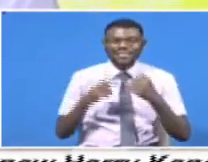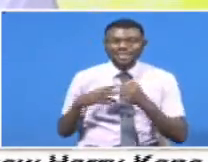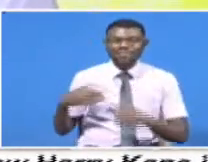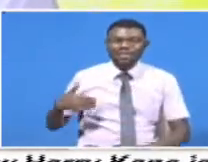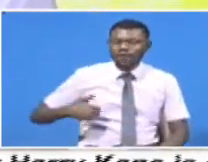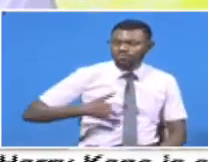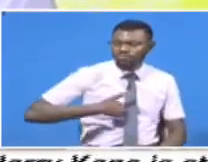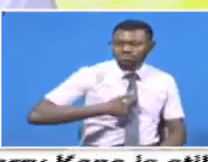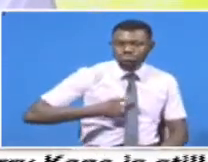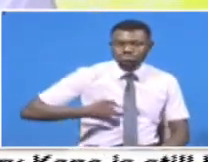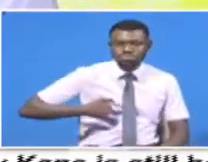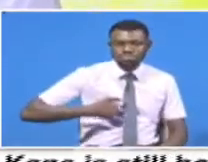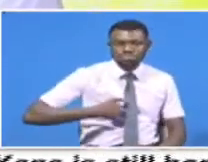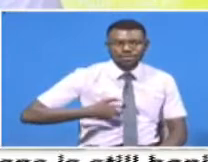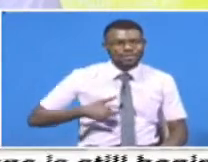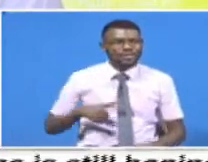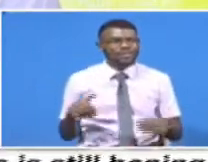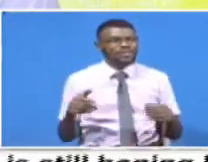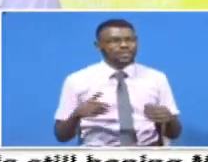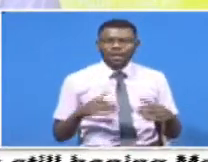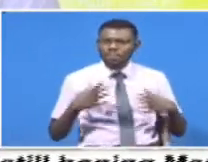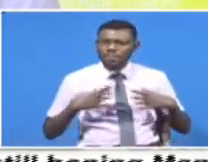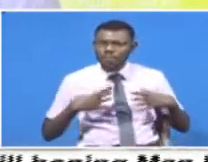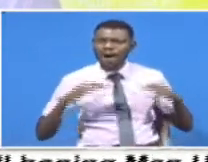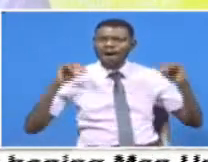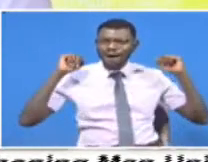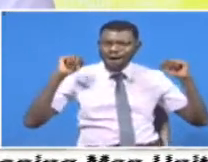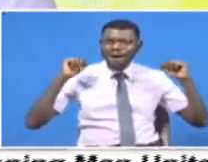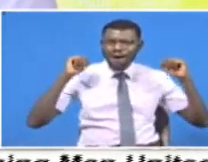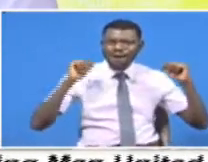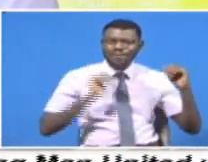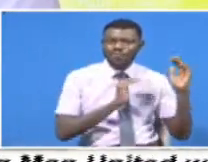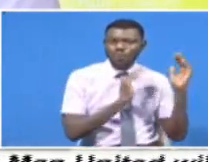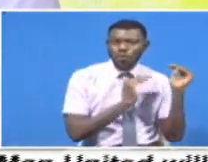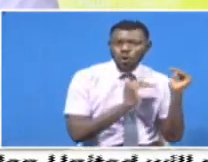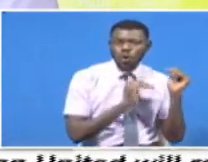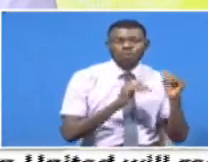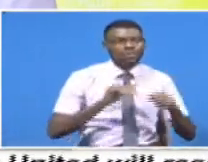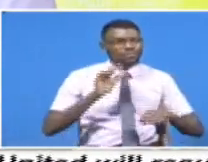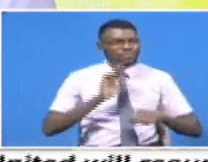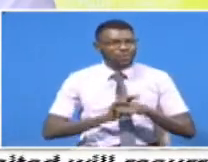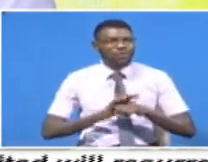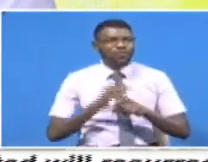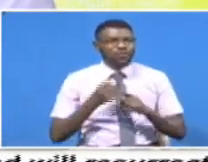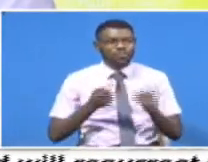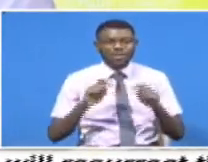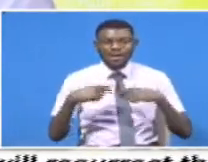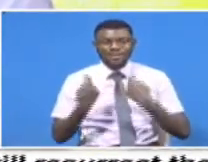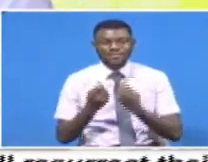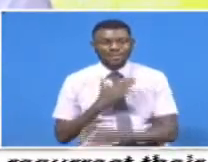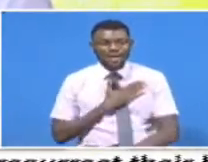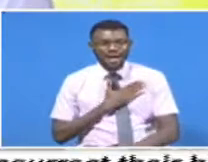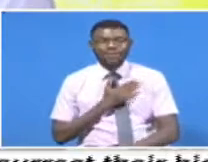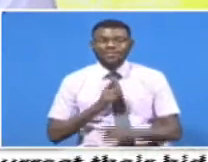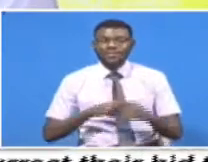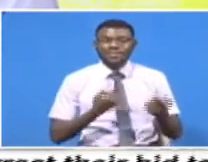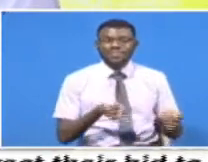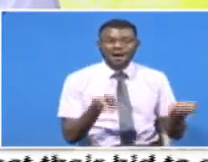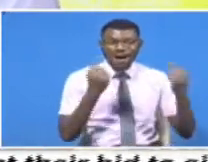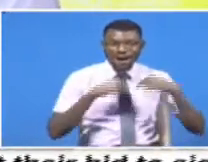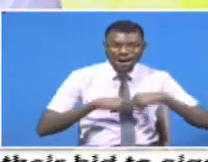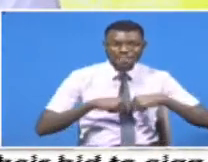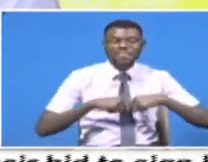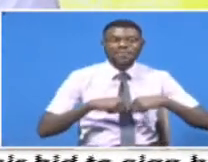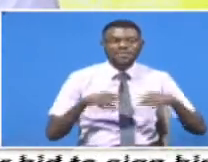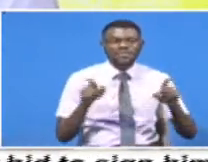Sevens circuit. And, you know, fans expect a lot more from Kisumu RFC. They expect a lot more when they come for Dallas Sevens. And